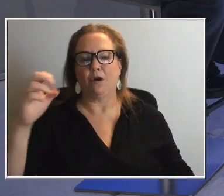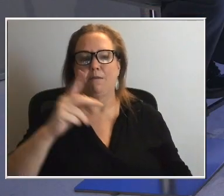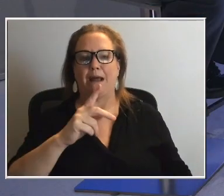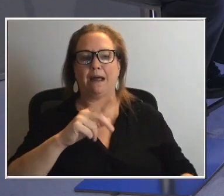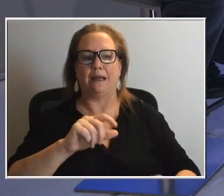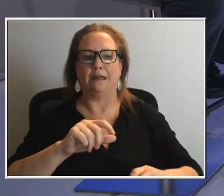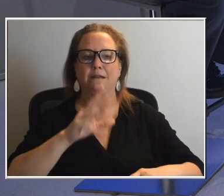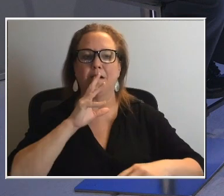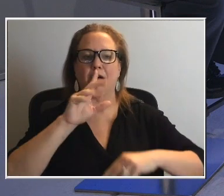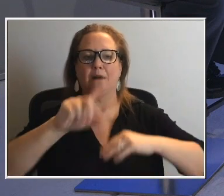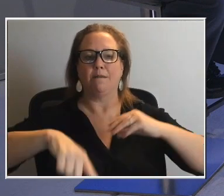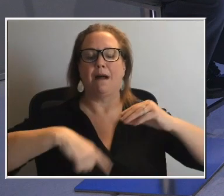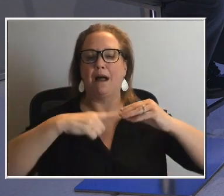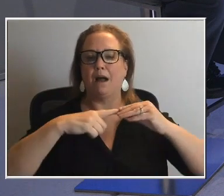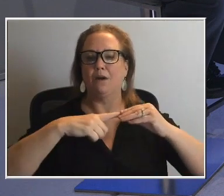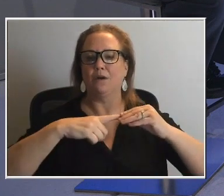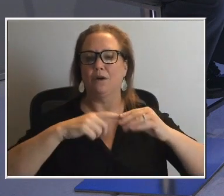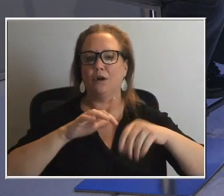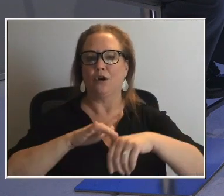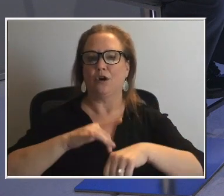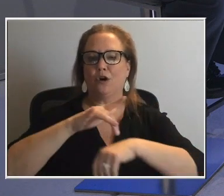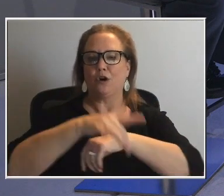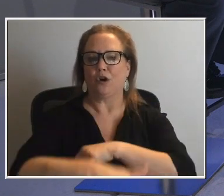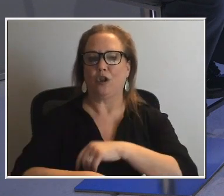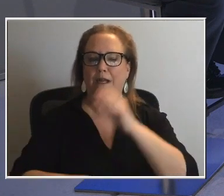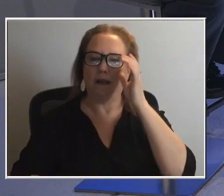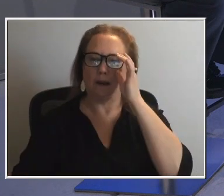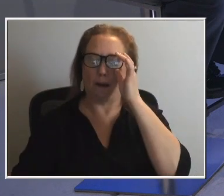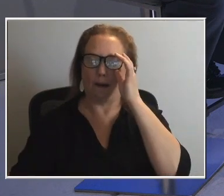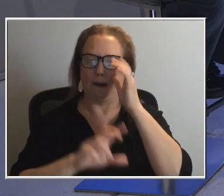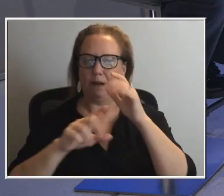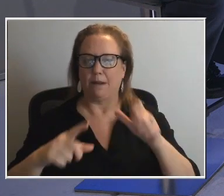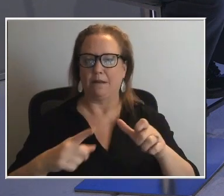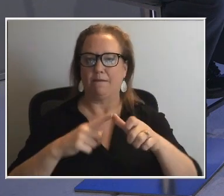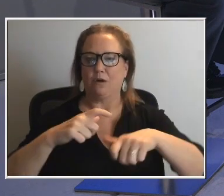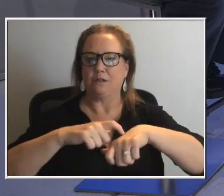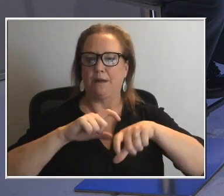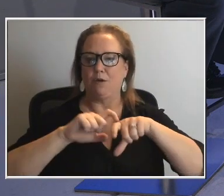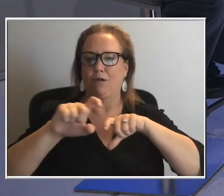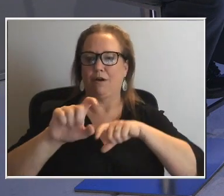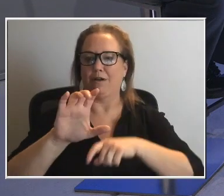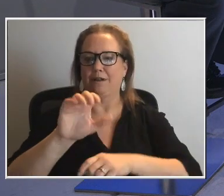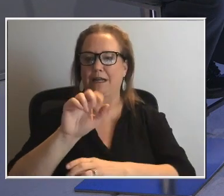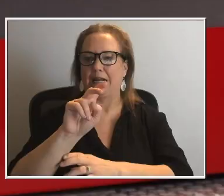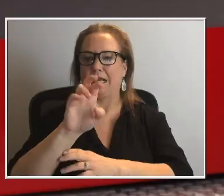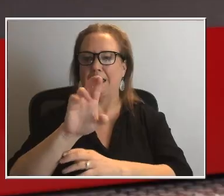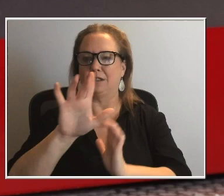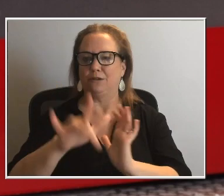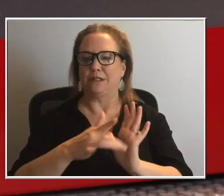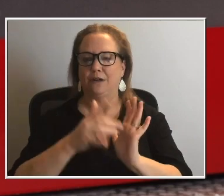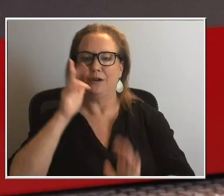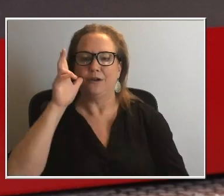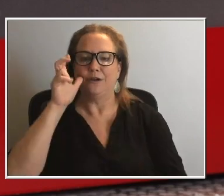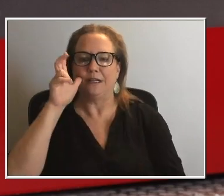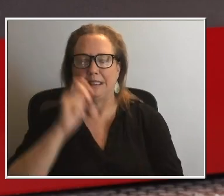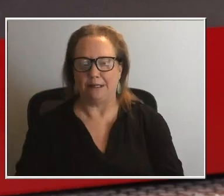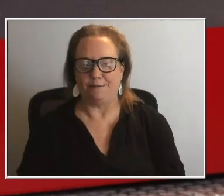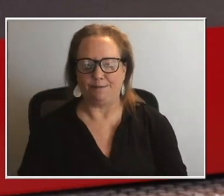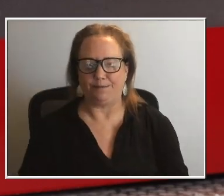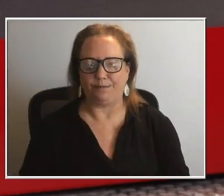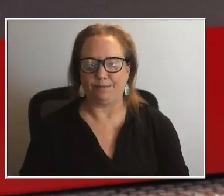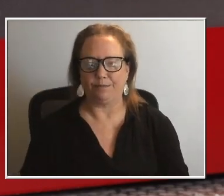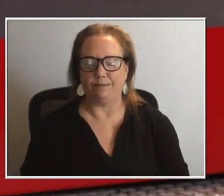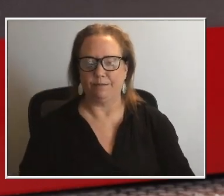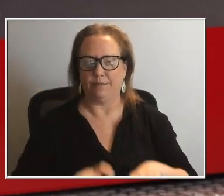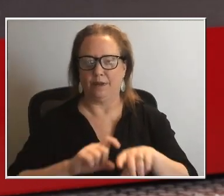talked about earlier about the first time you called into the cancer center. So listen in. I immediately, first thing I